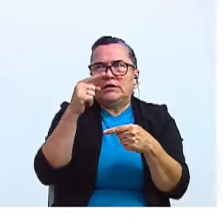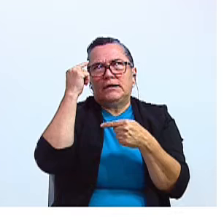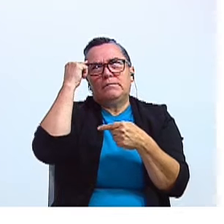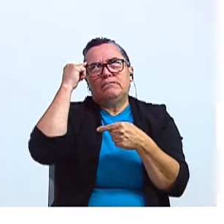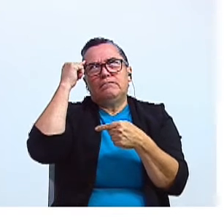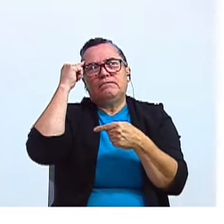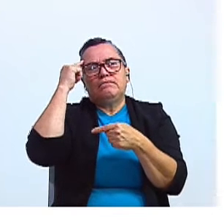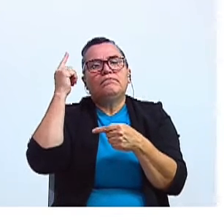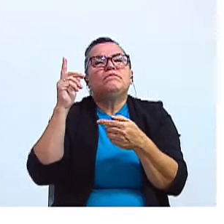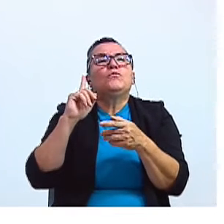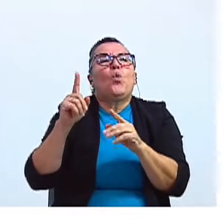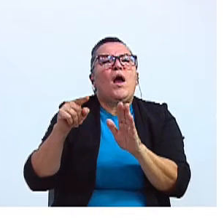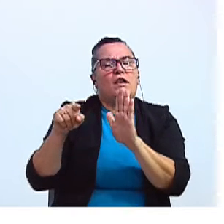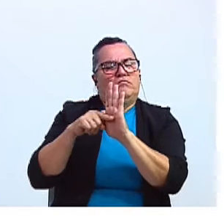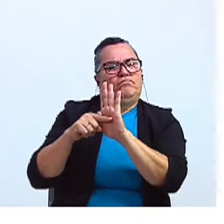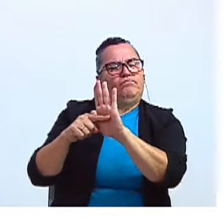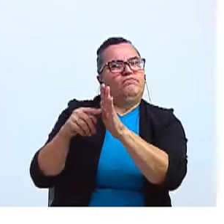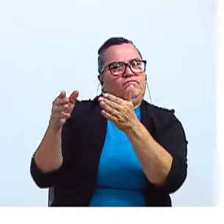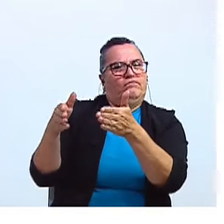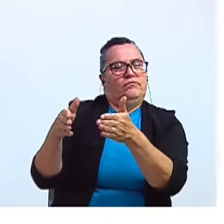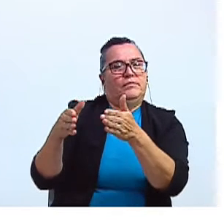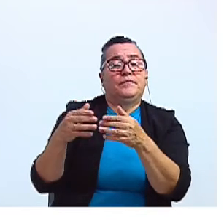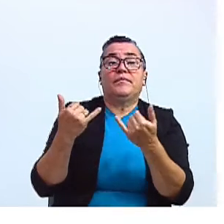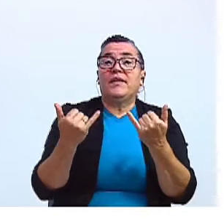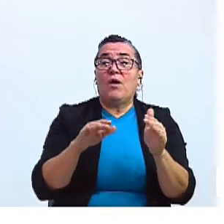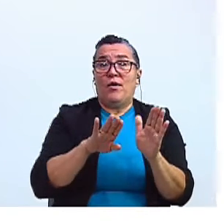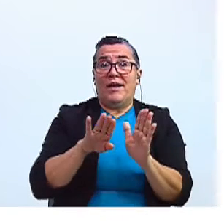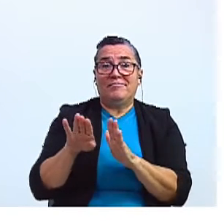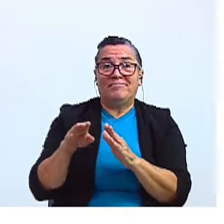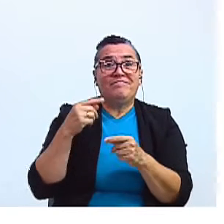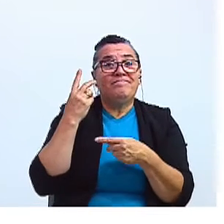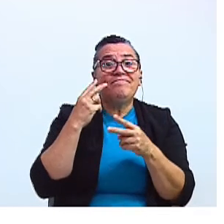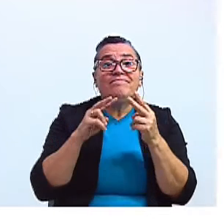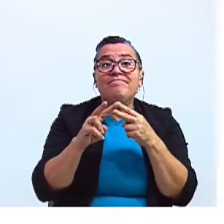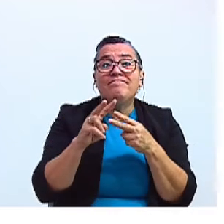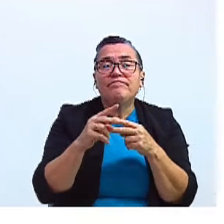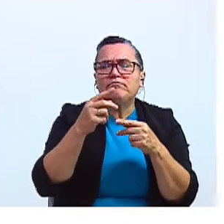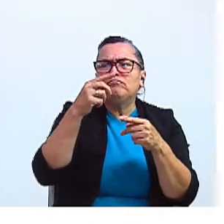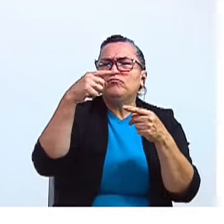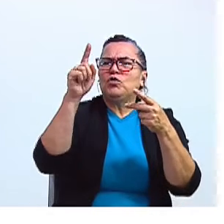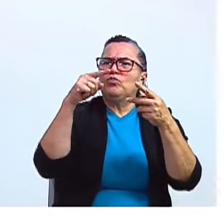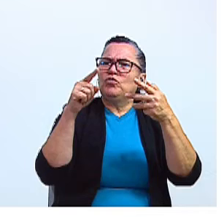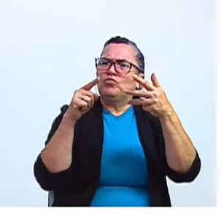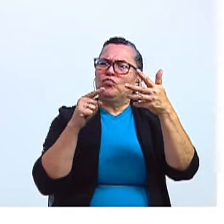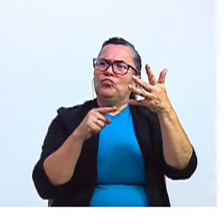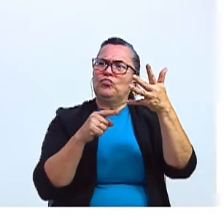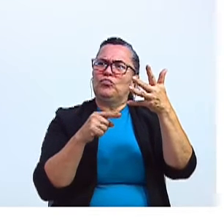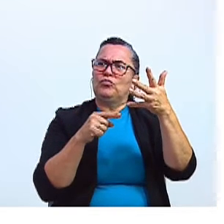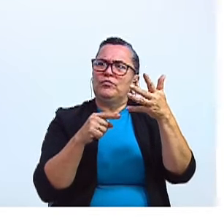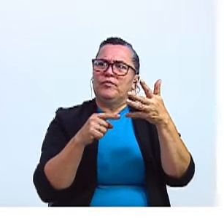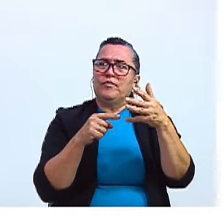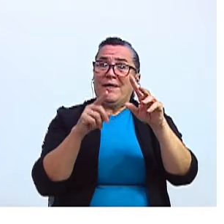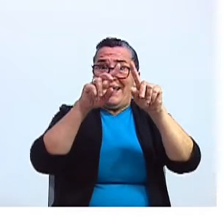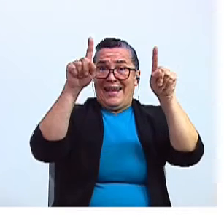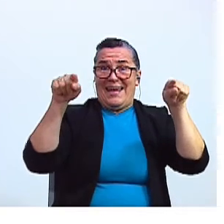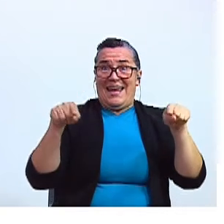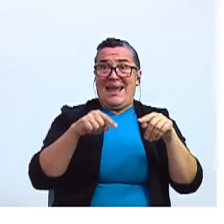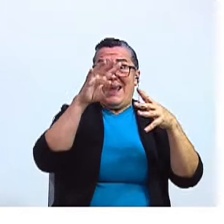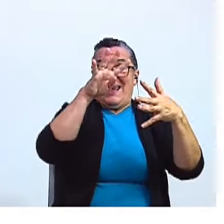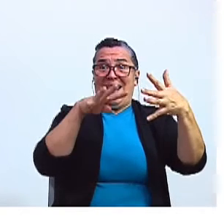and take that into account. Now, we're going to check what the chart I'm going to